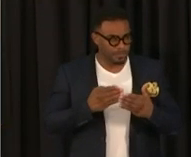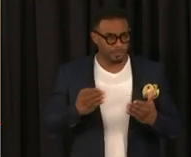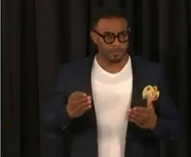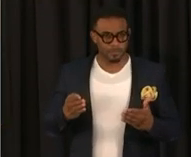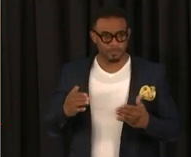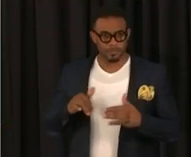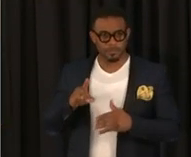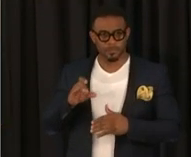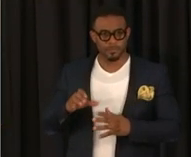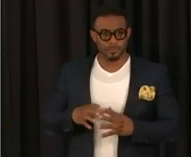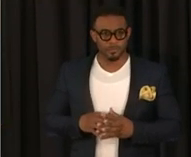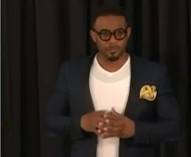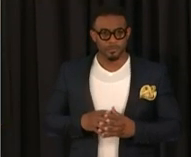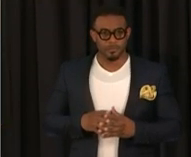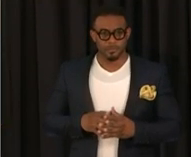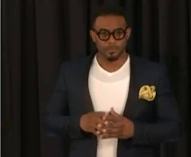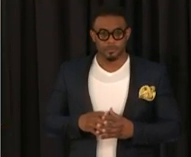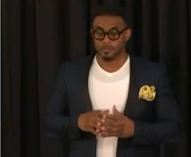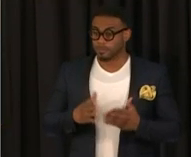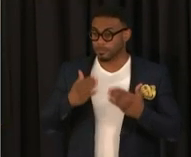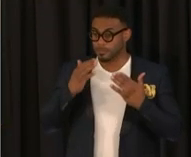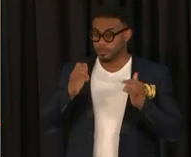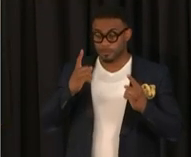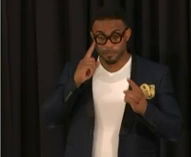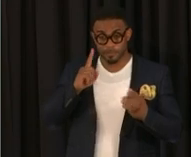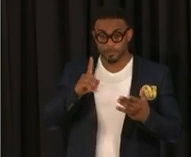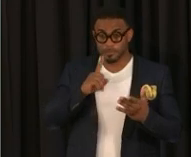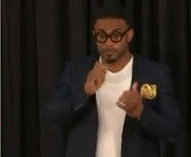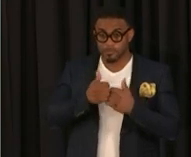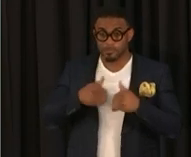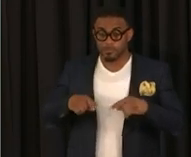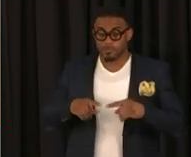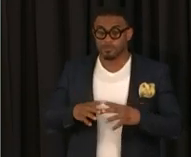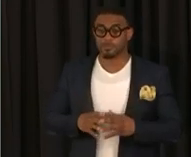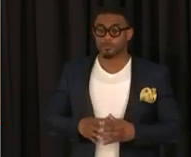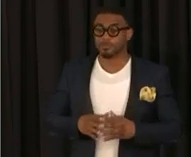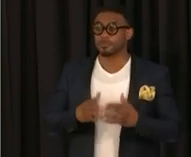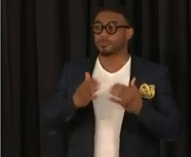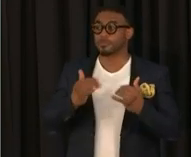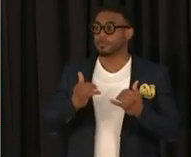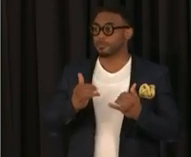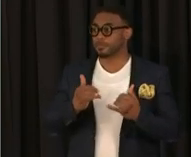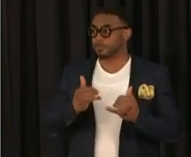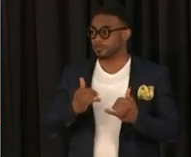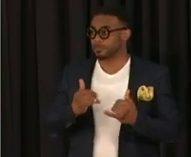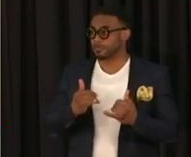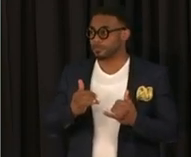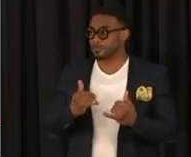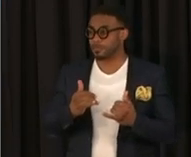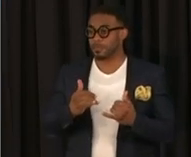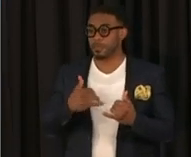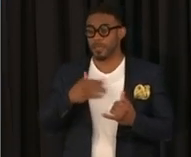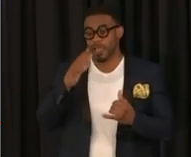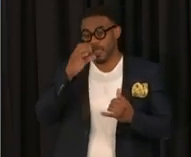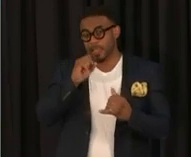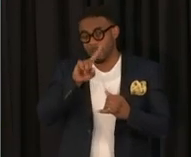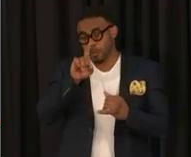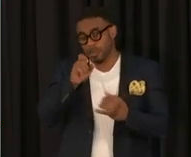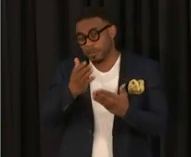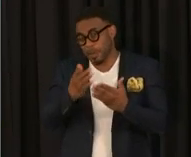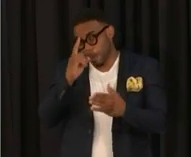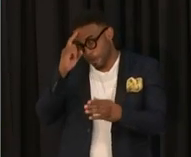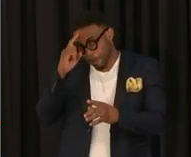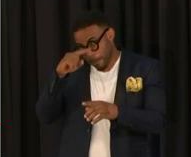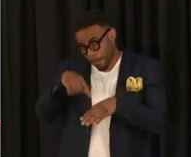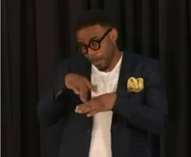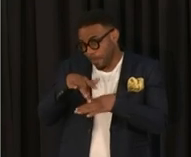different things in the district. So thank you all for being with us today. And I guess the question that's